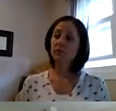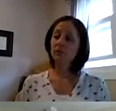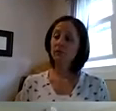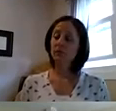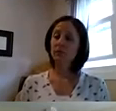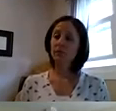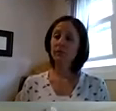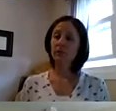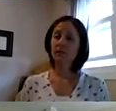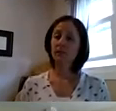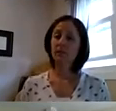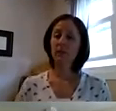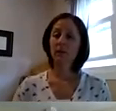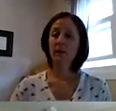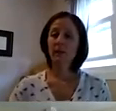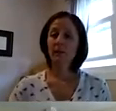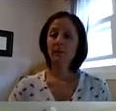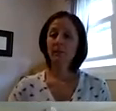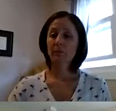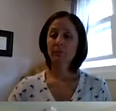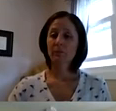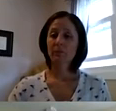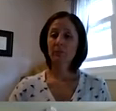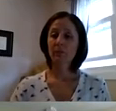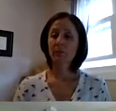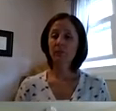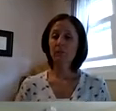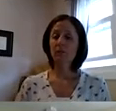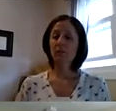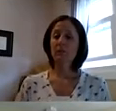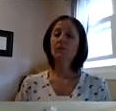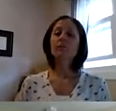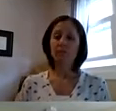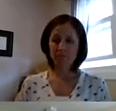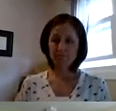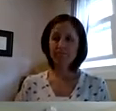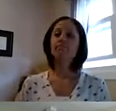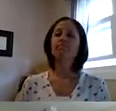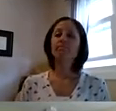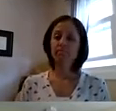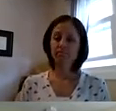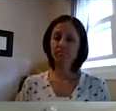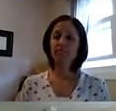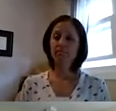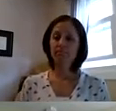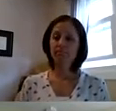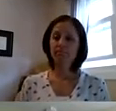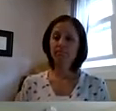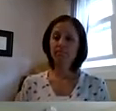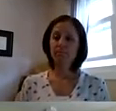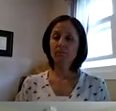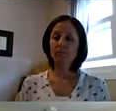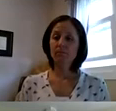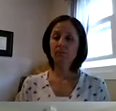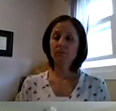the residencies for recovery will continue to be the same application, correct? So if